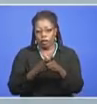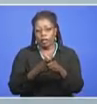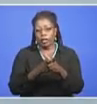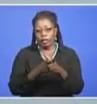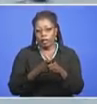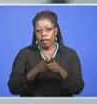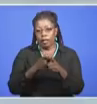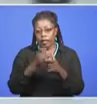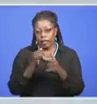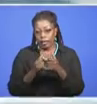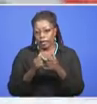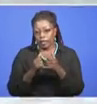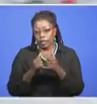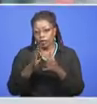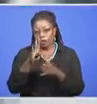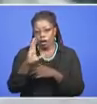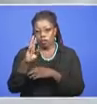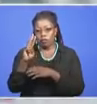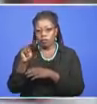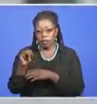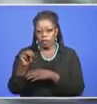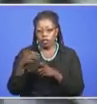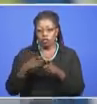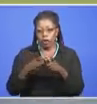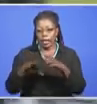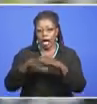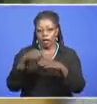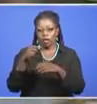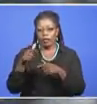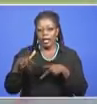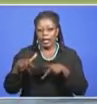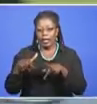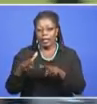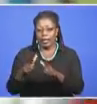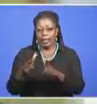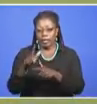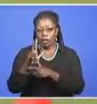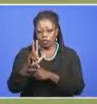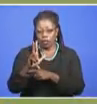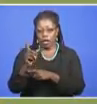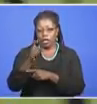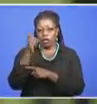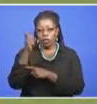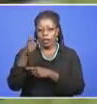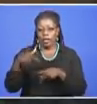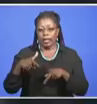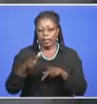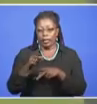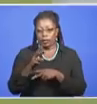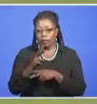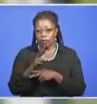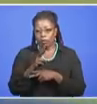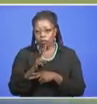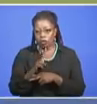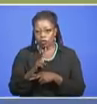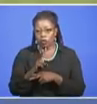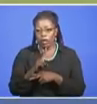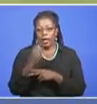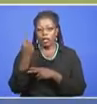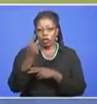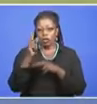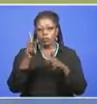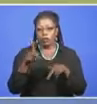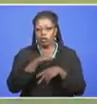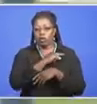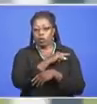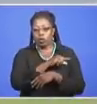on Wednesday night. Russell, who ran out of lane 3, won heat 2 and was the only athlete from his heat to qualify. He